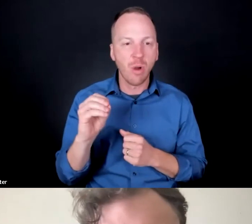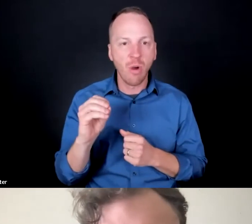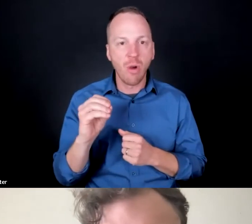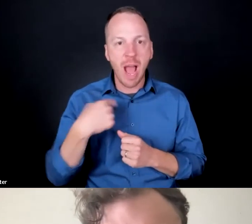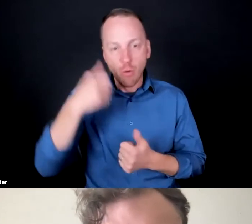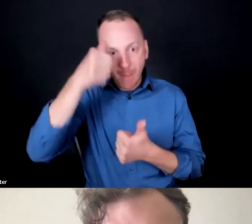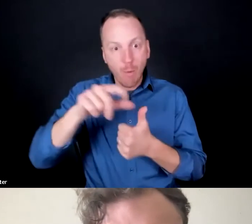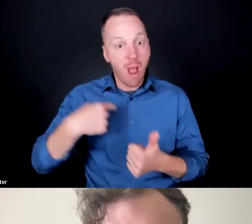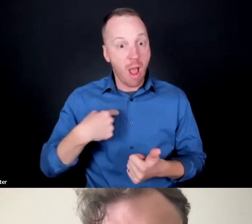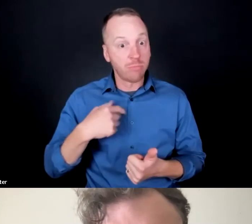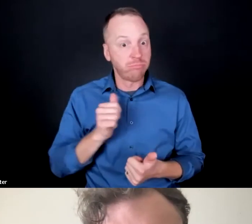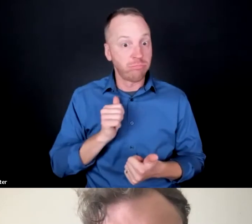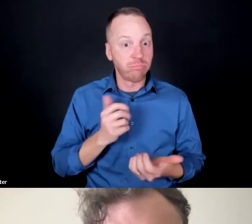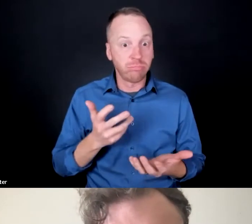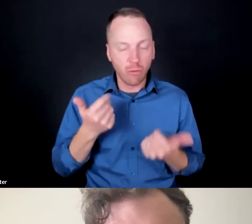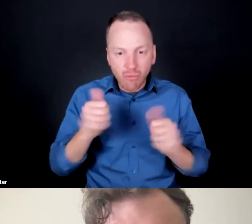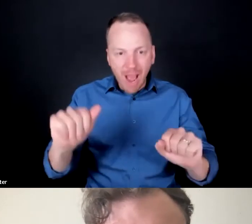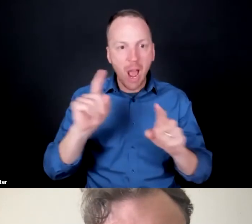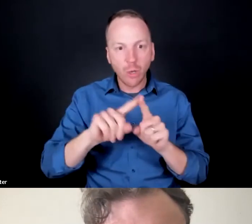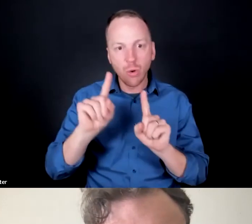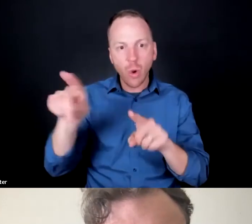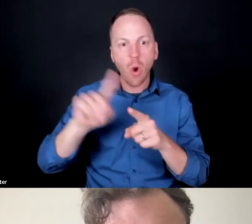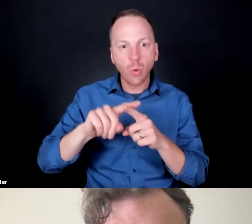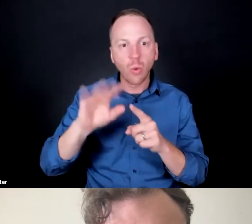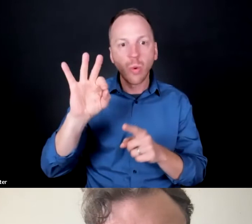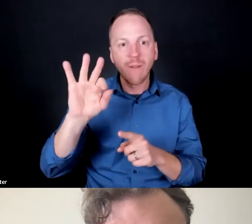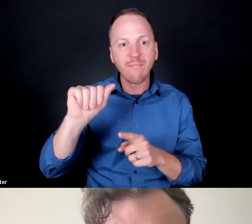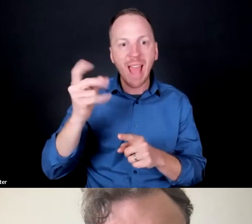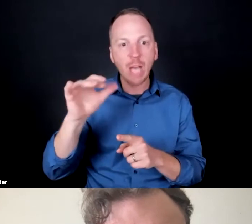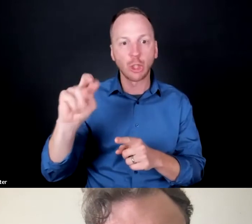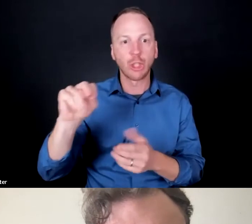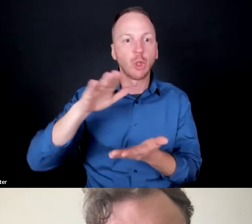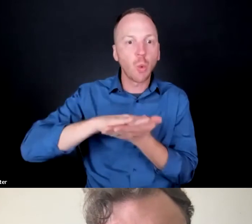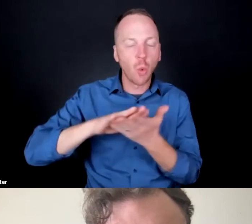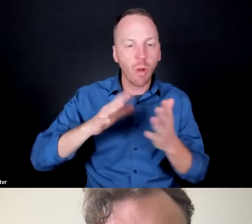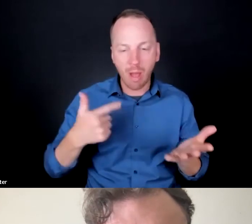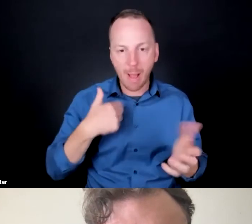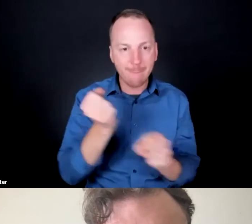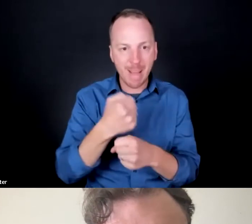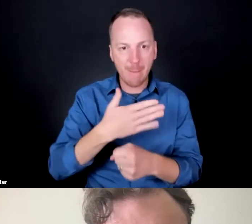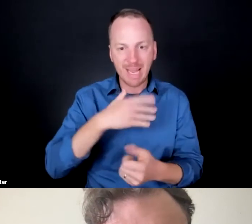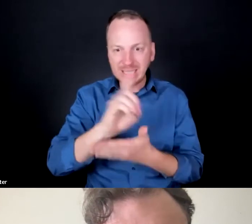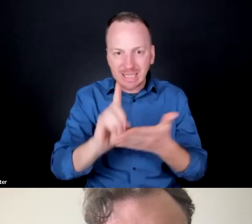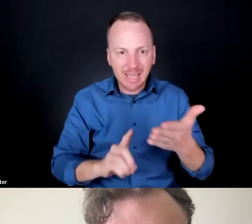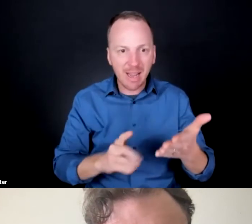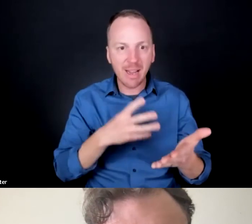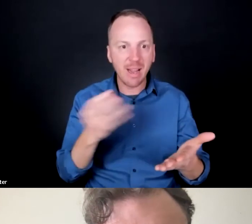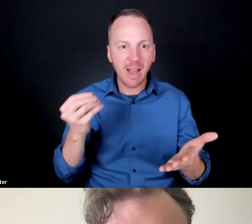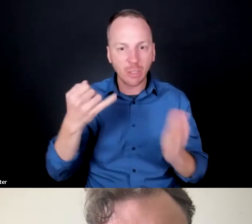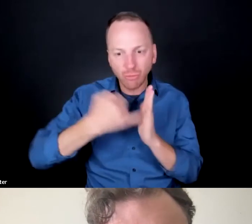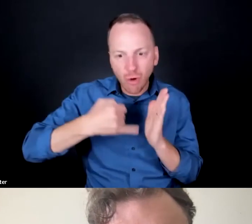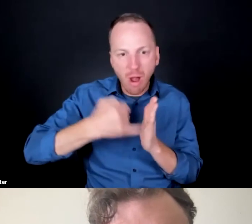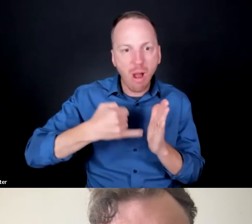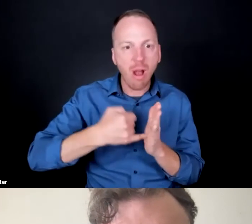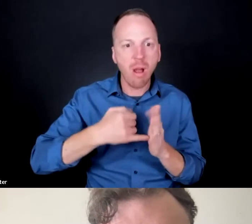I remember when I was trying to go to fashion school, and I was making my designs and drawing